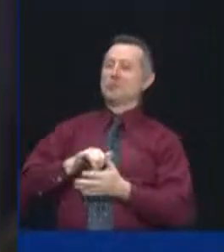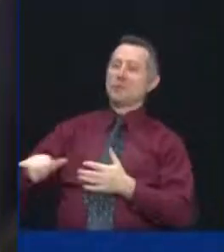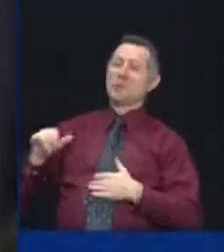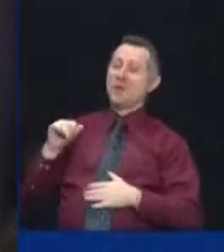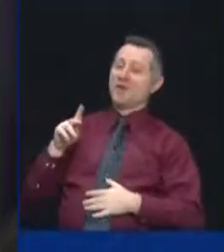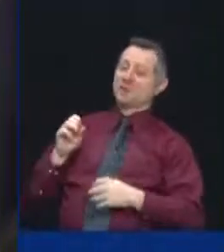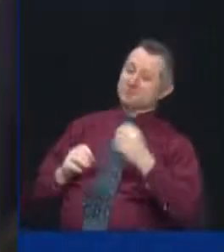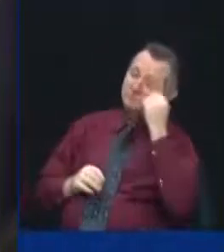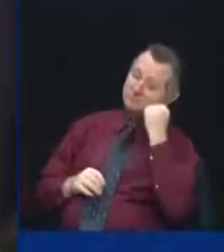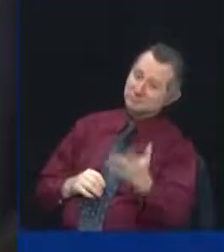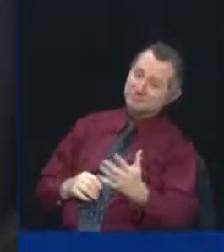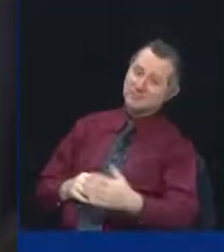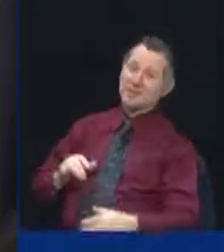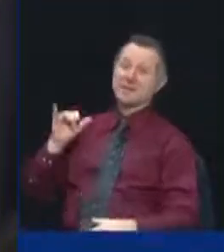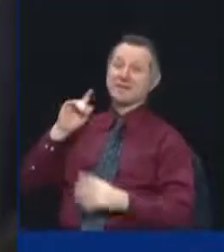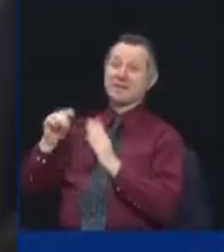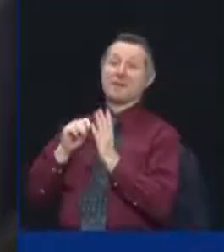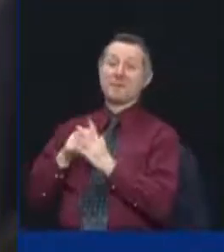know that even then I rooted